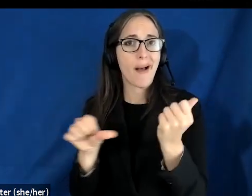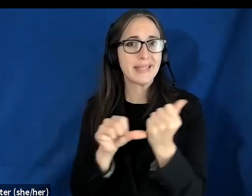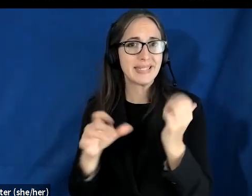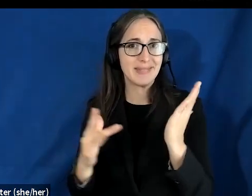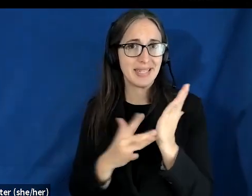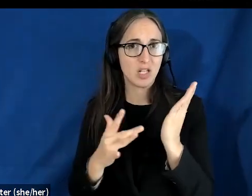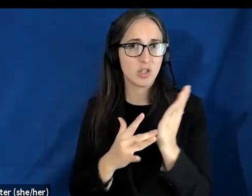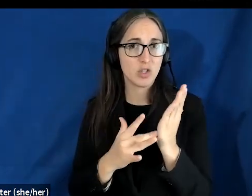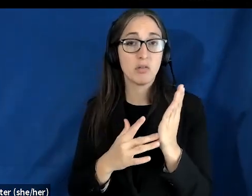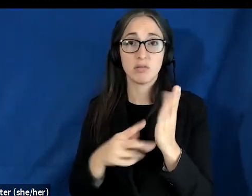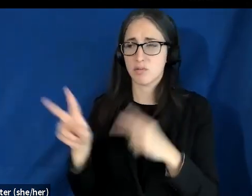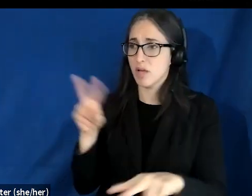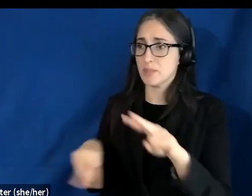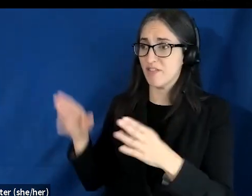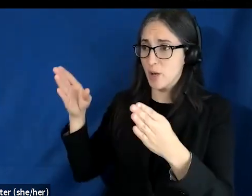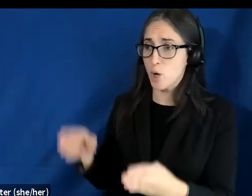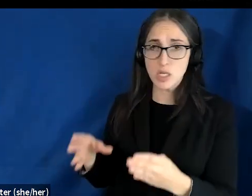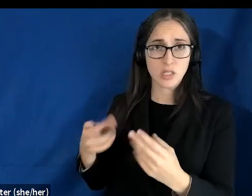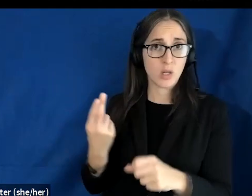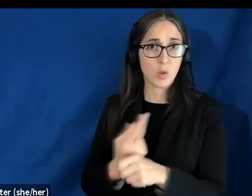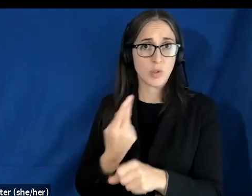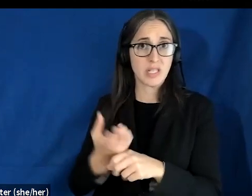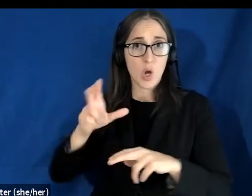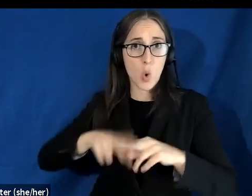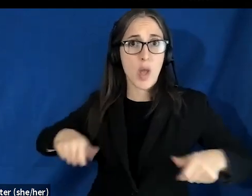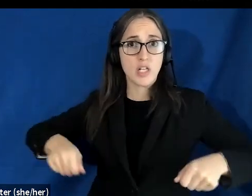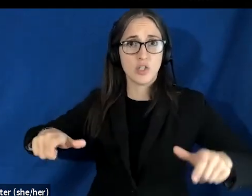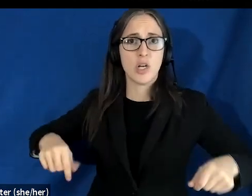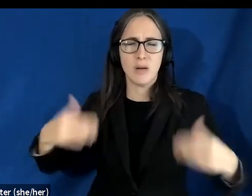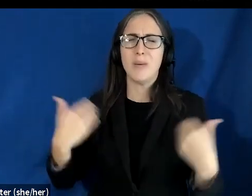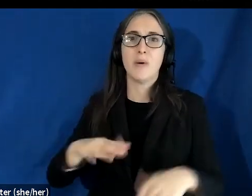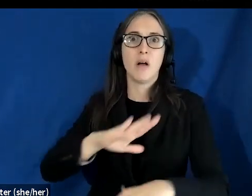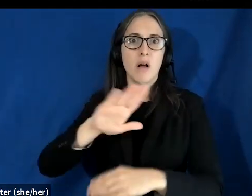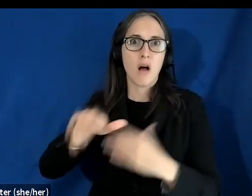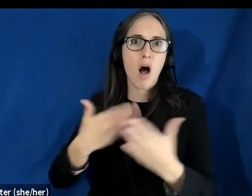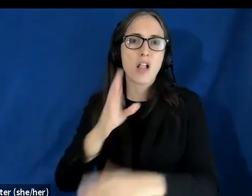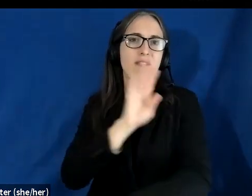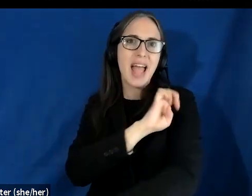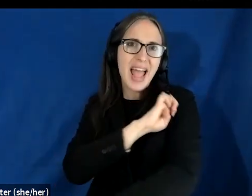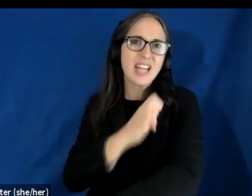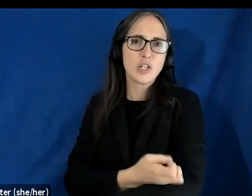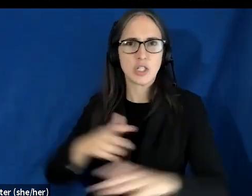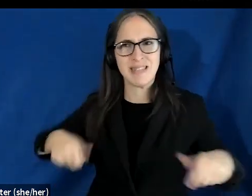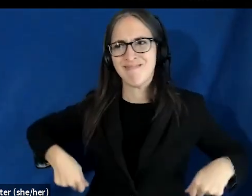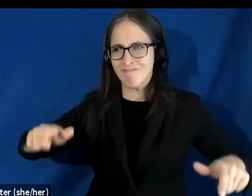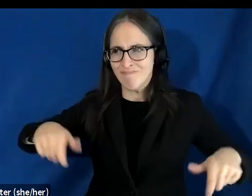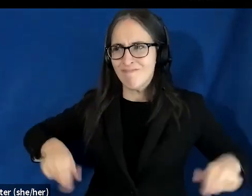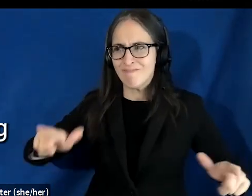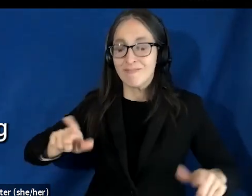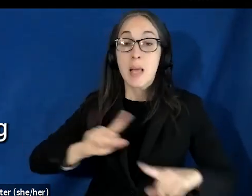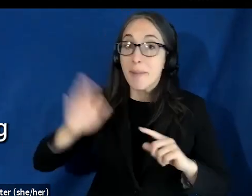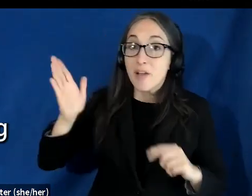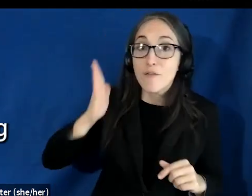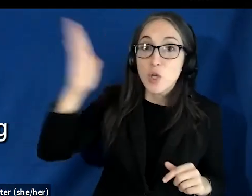that's in a wheelchair, all of that energy to move the wheel. Well, in the future, all they have to do is wear